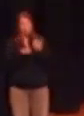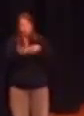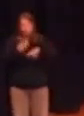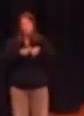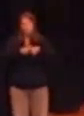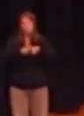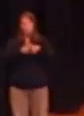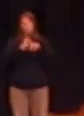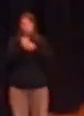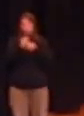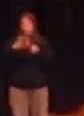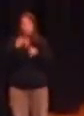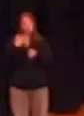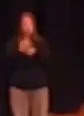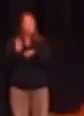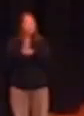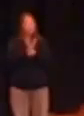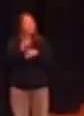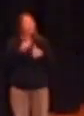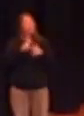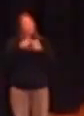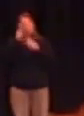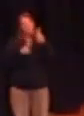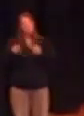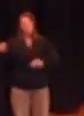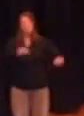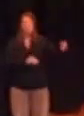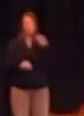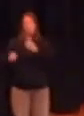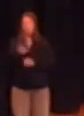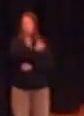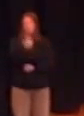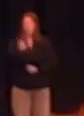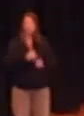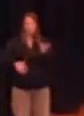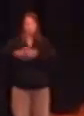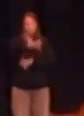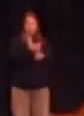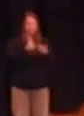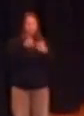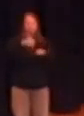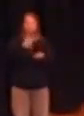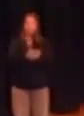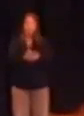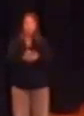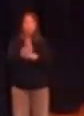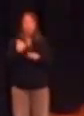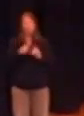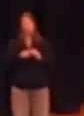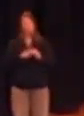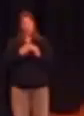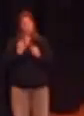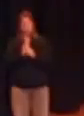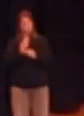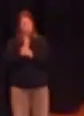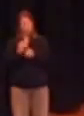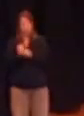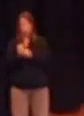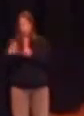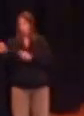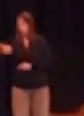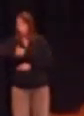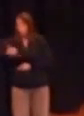and businesses, people need to be able to move to get to those jobs. So as we begin to properly expand public